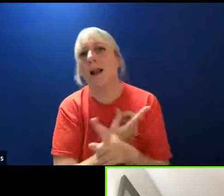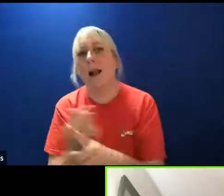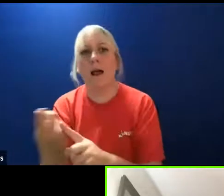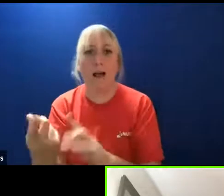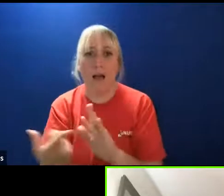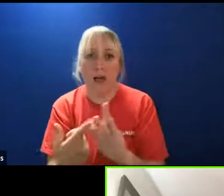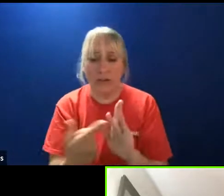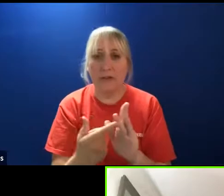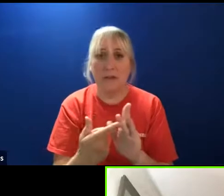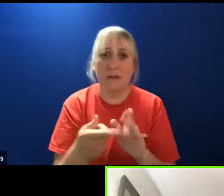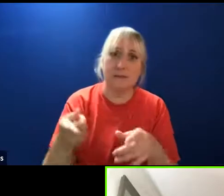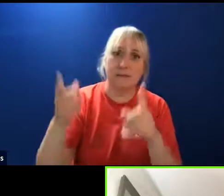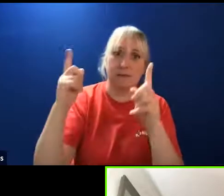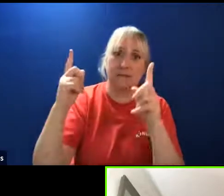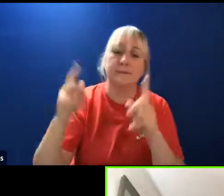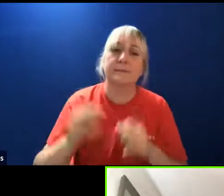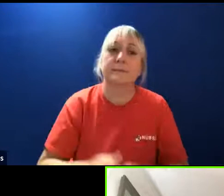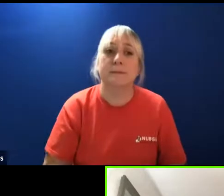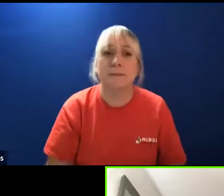whose